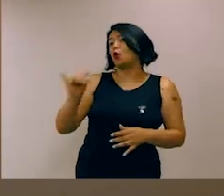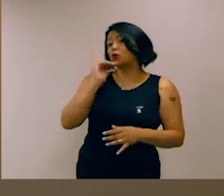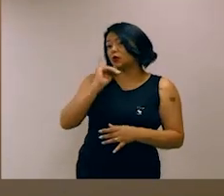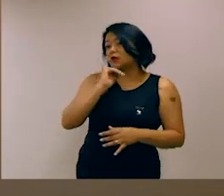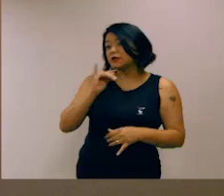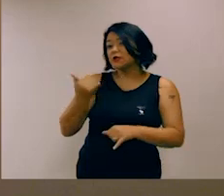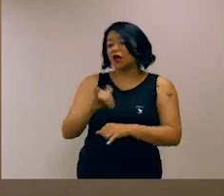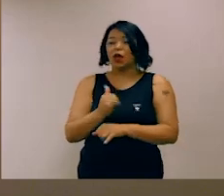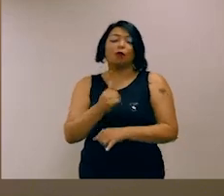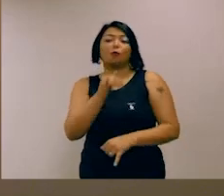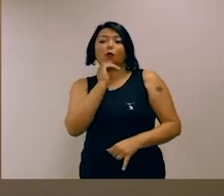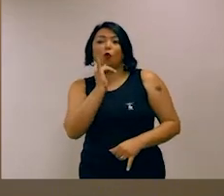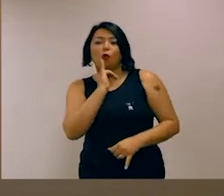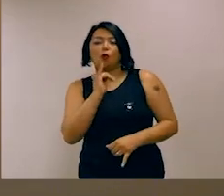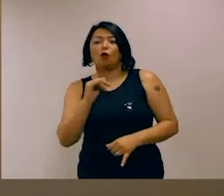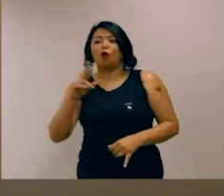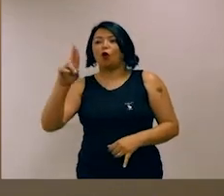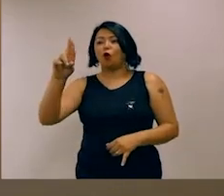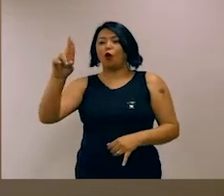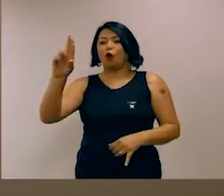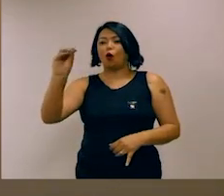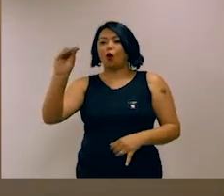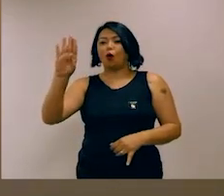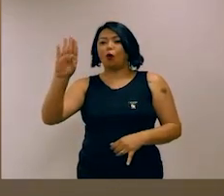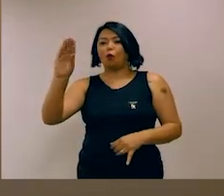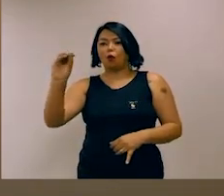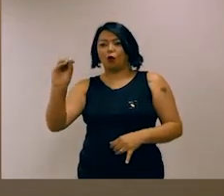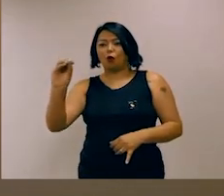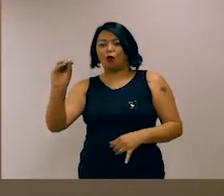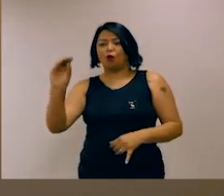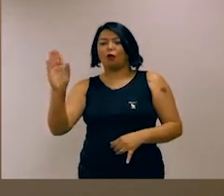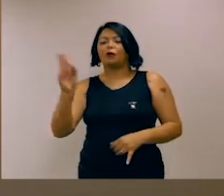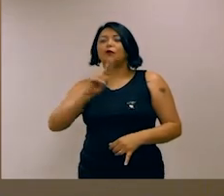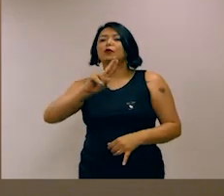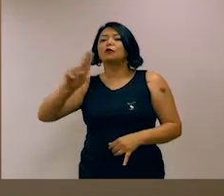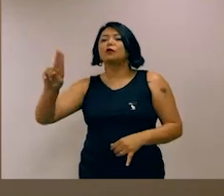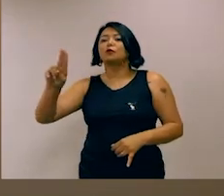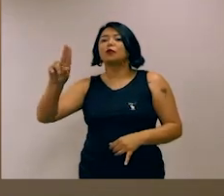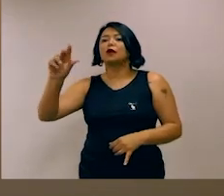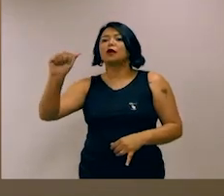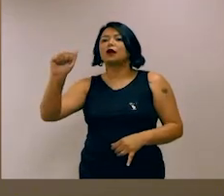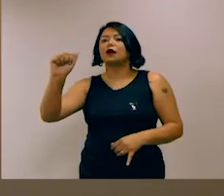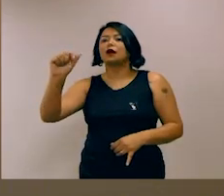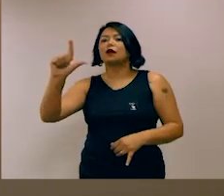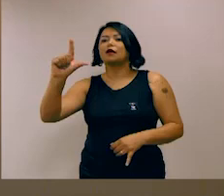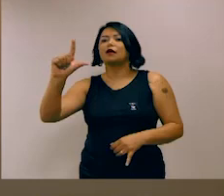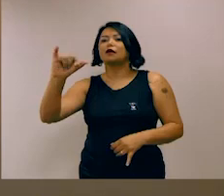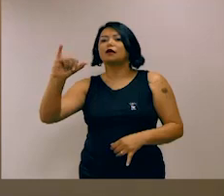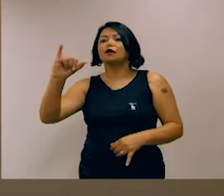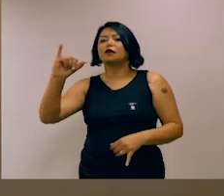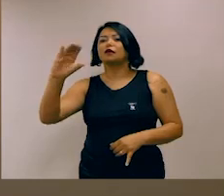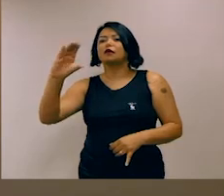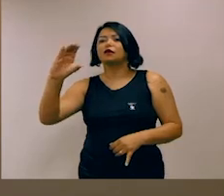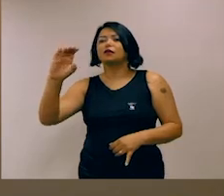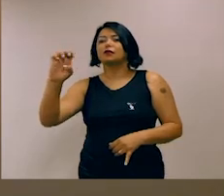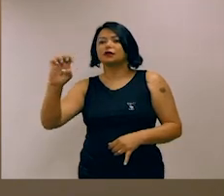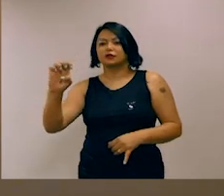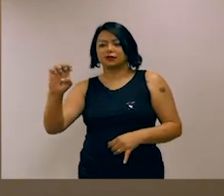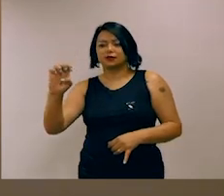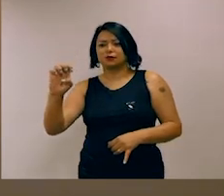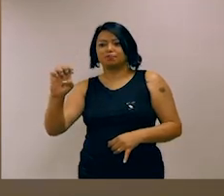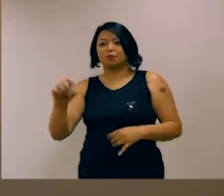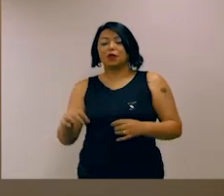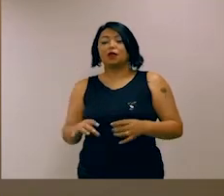was the Alice robot. It was built from a partnership between the TCU and the CGU, and